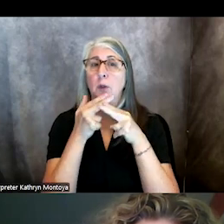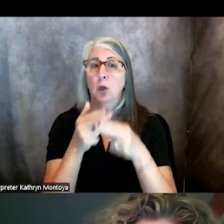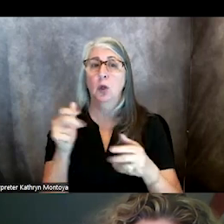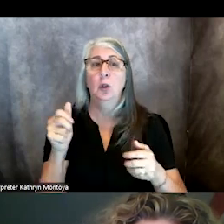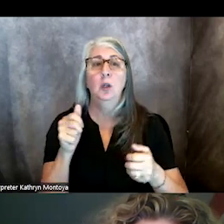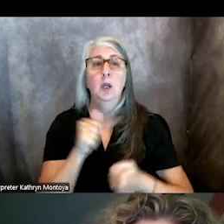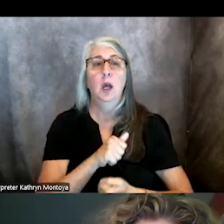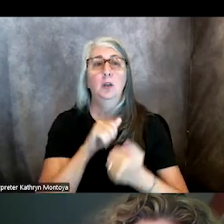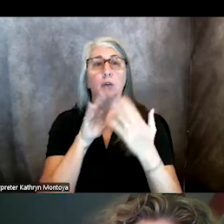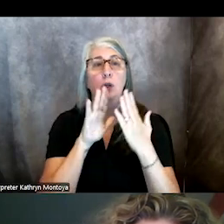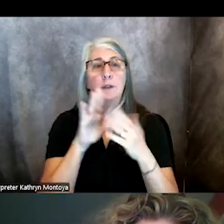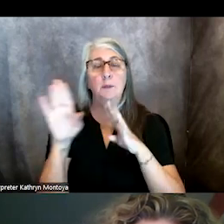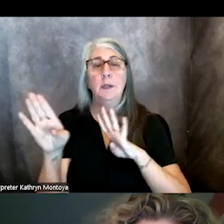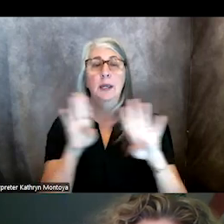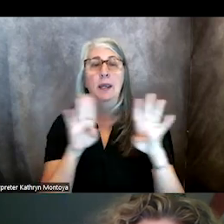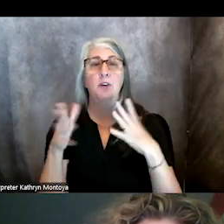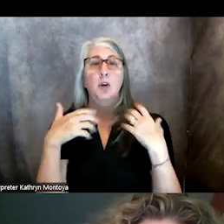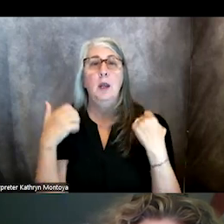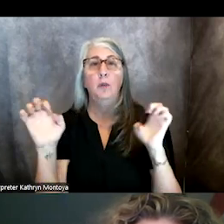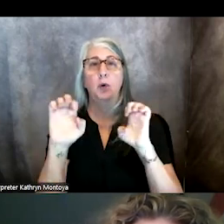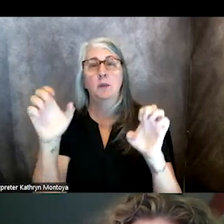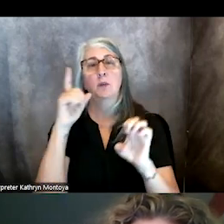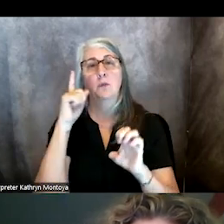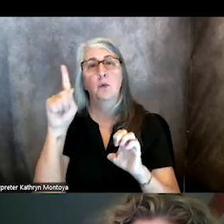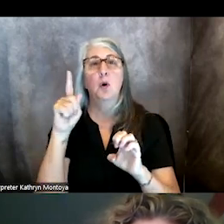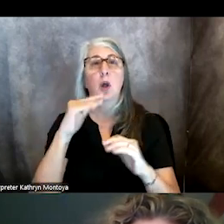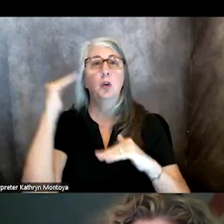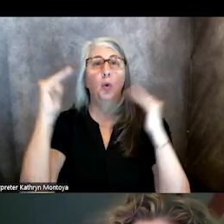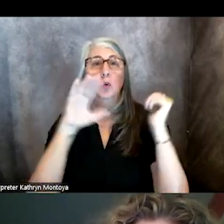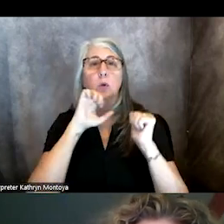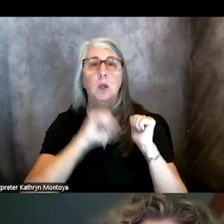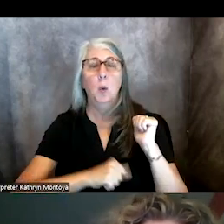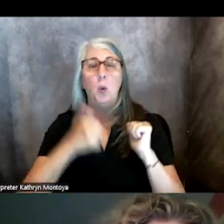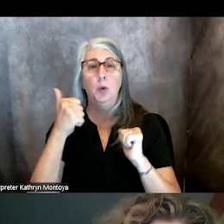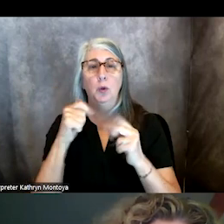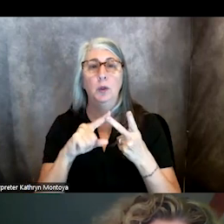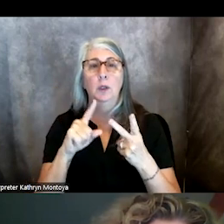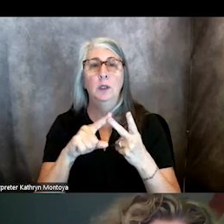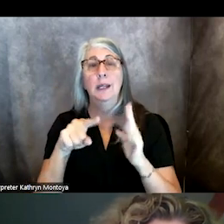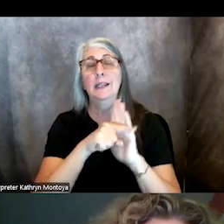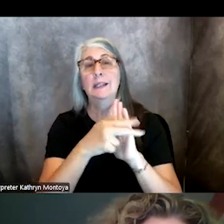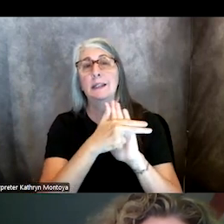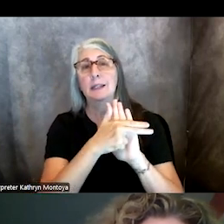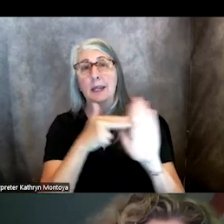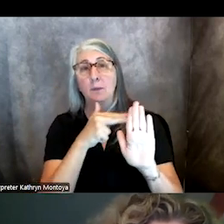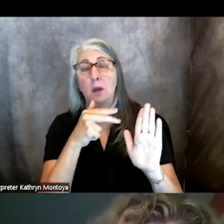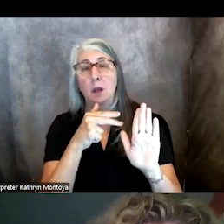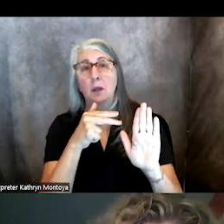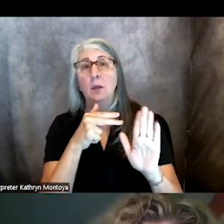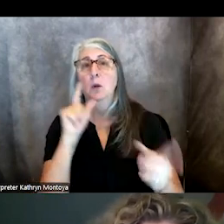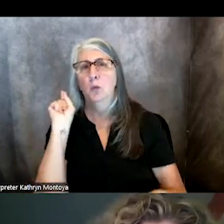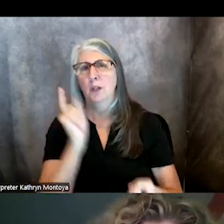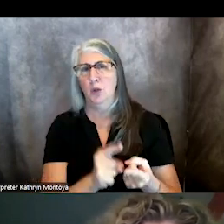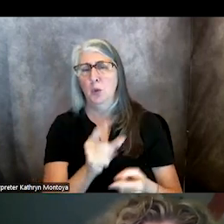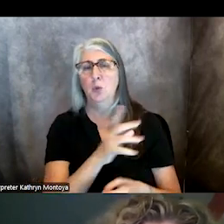Health Crisis in Aging Adults, Reducing Stigma and Enhancing Care. That first workshop is taking place